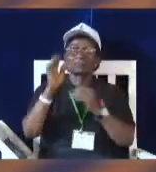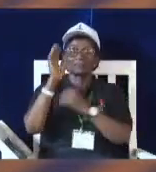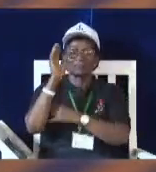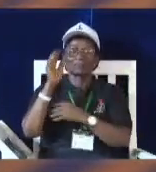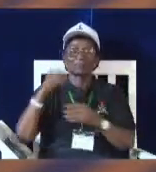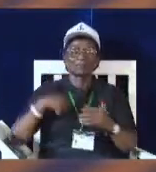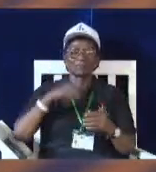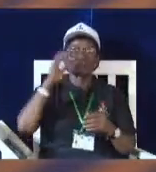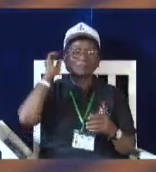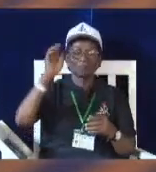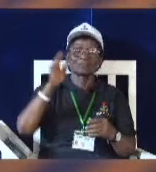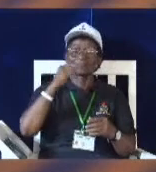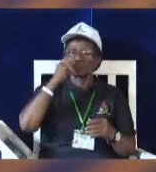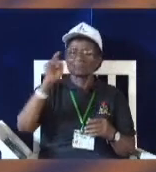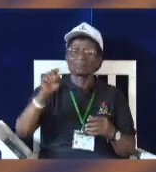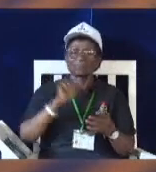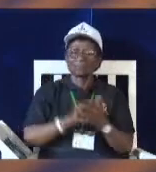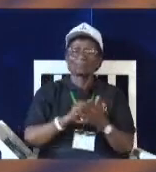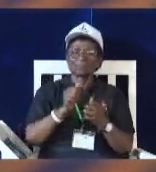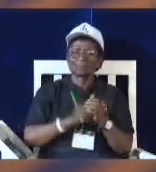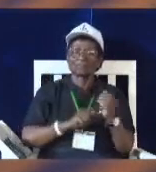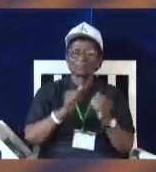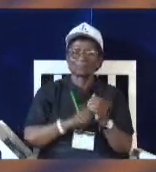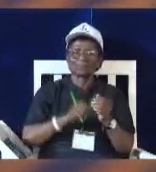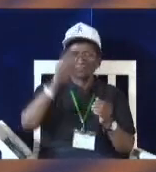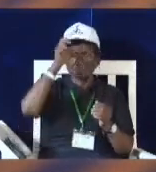here tonight to get out.